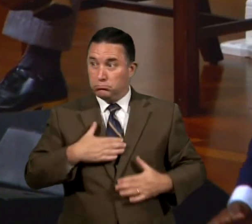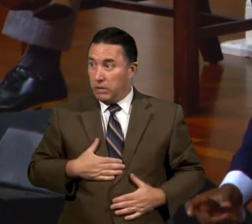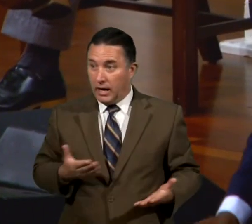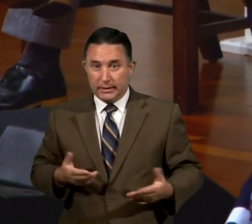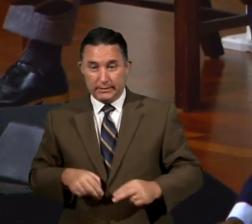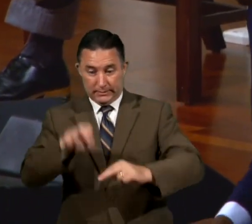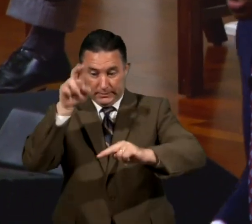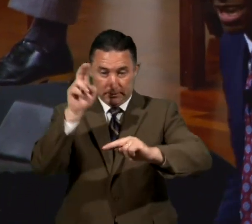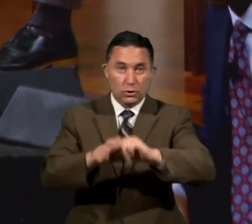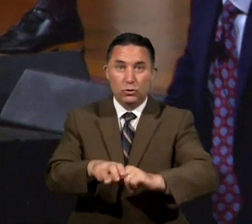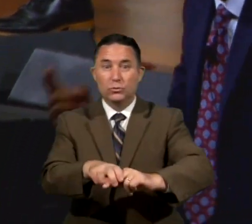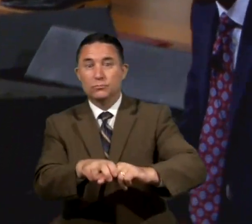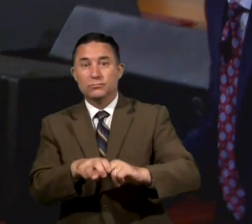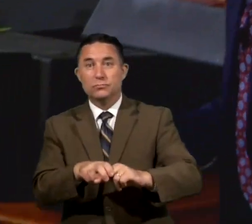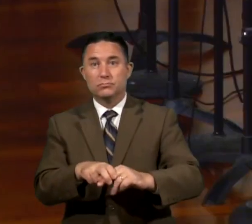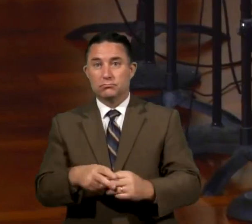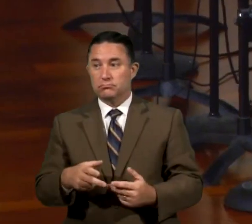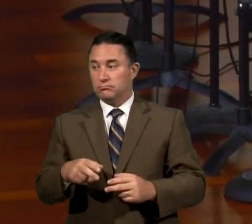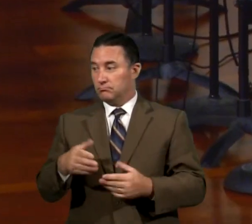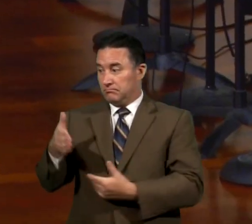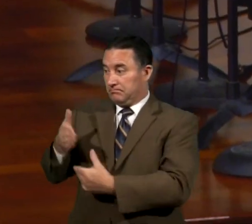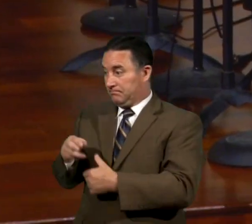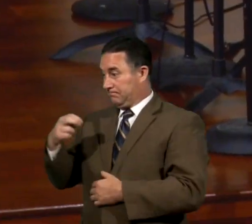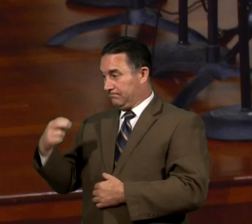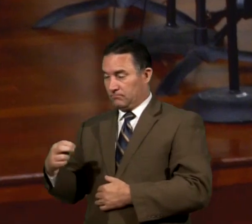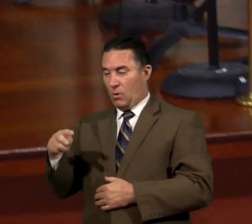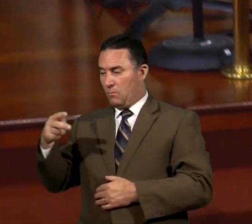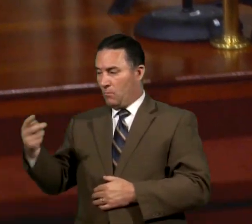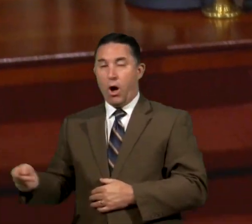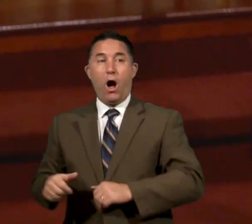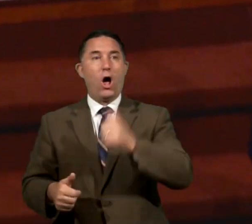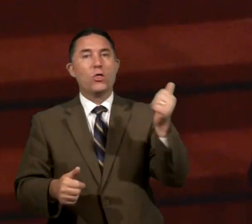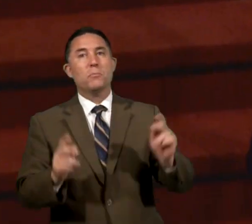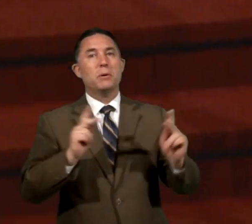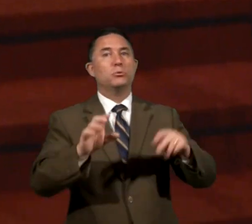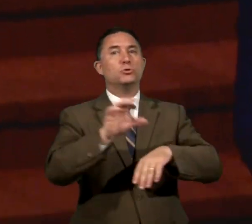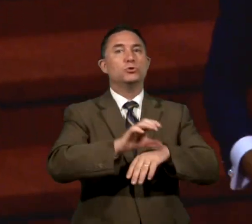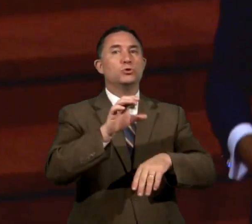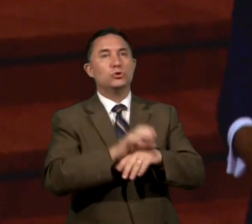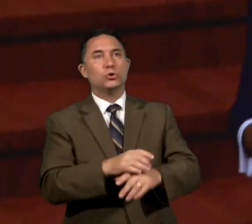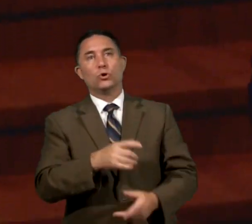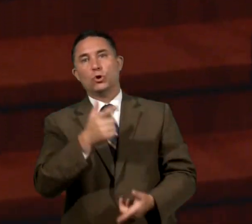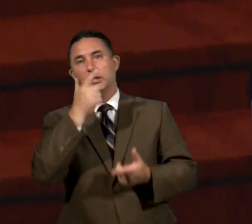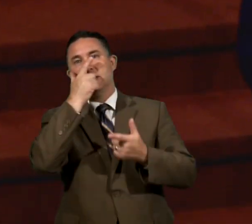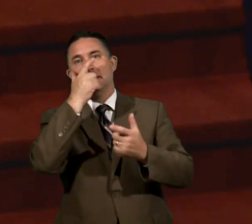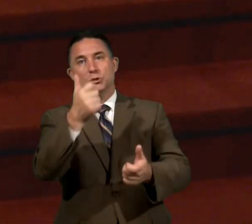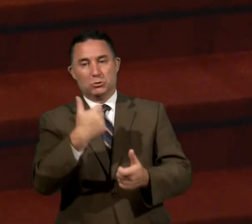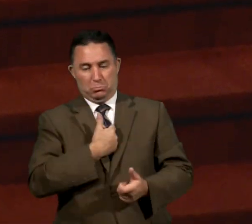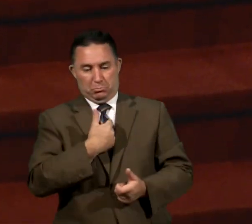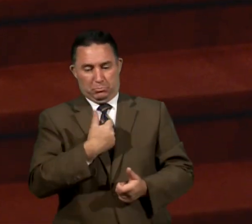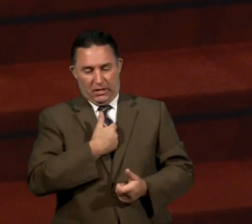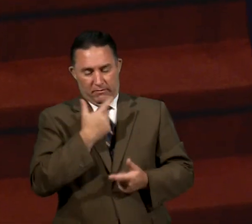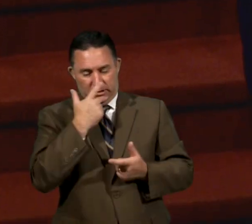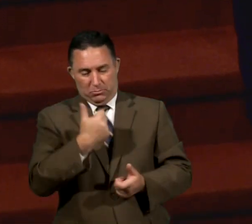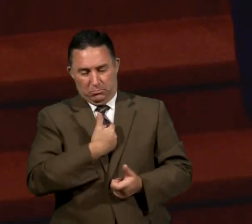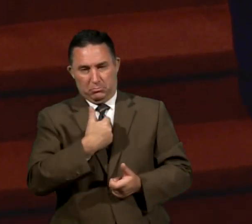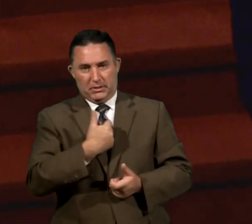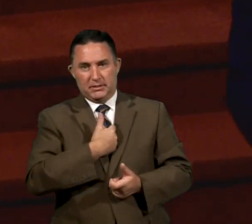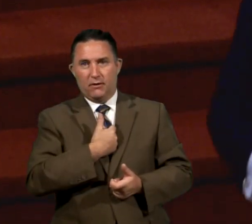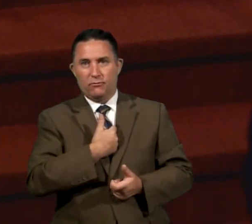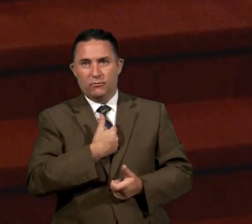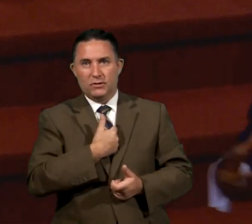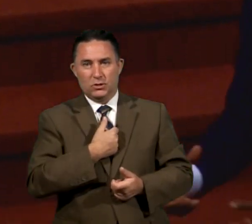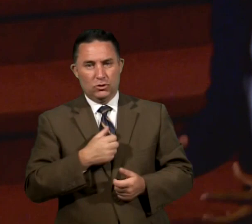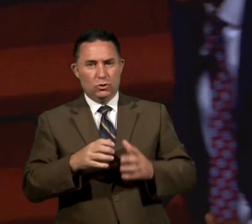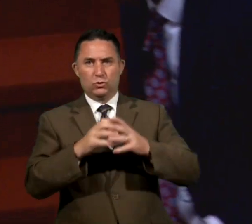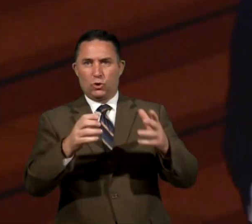sitting on the edge, and fall out because people, other people in the church are so interested in themselves.